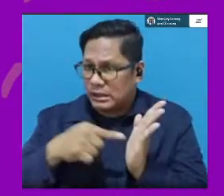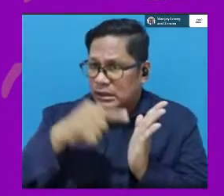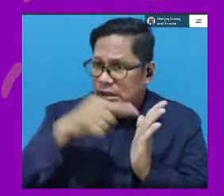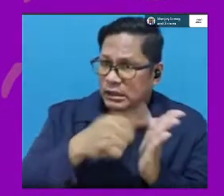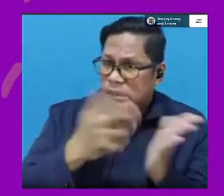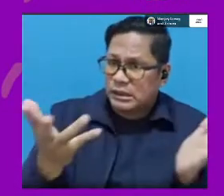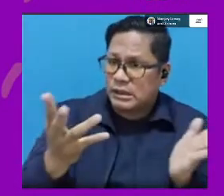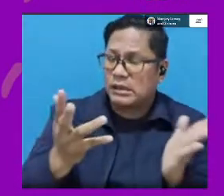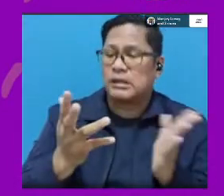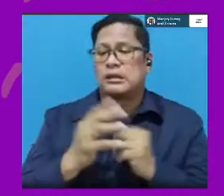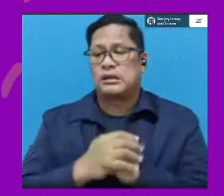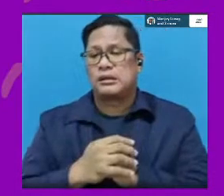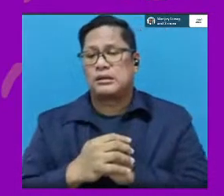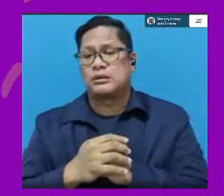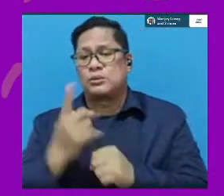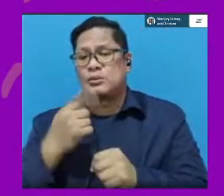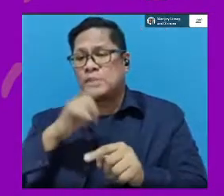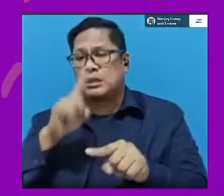the